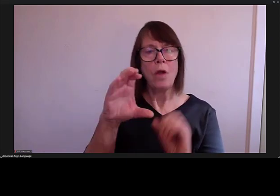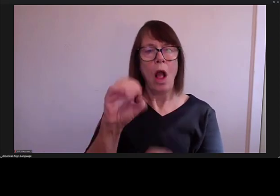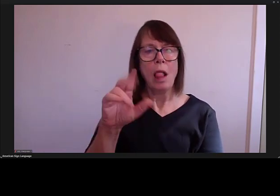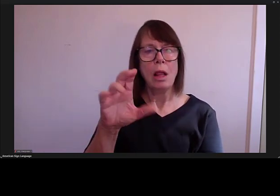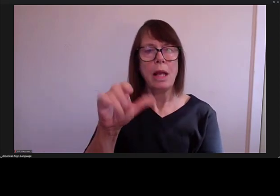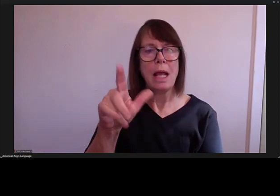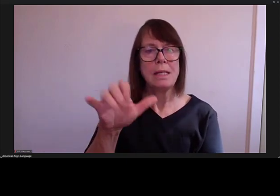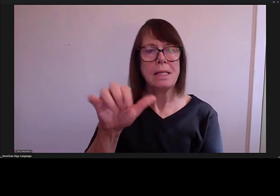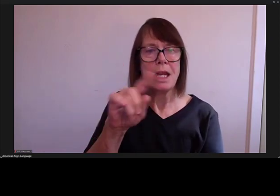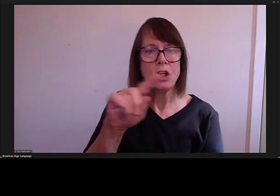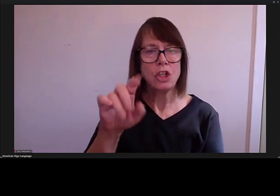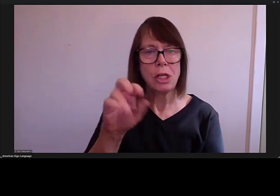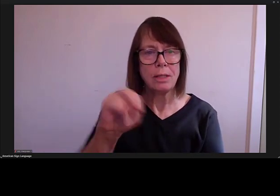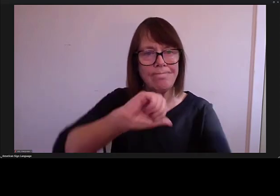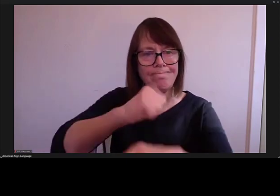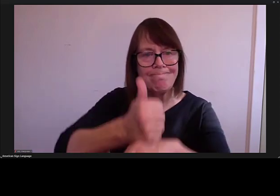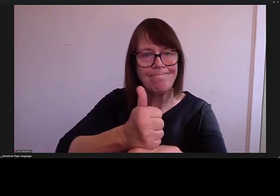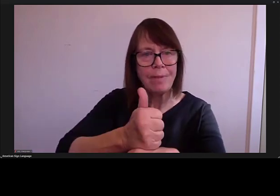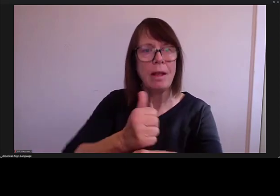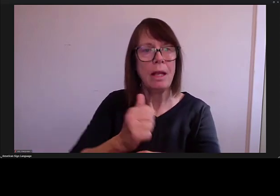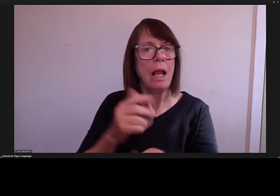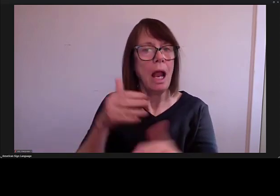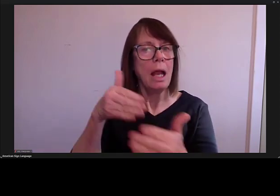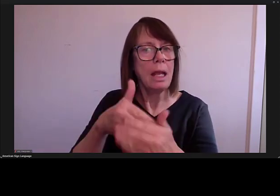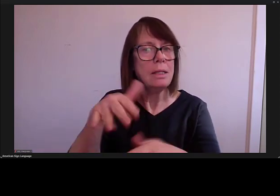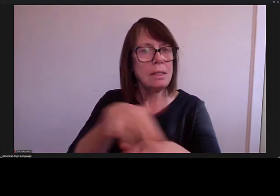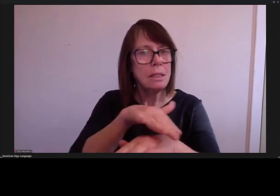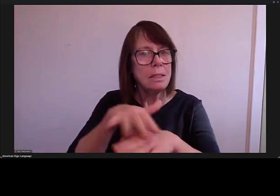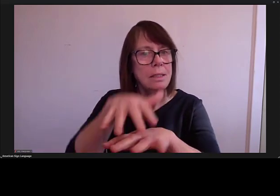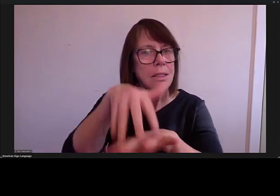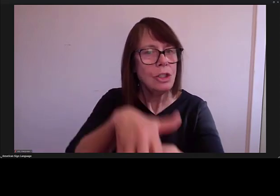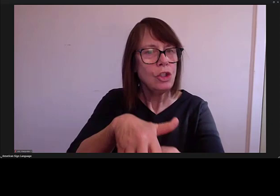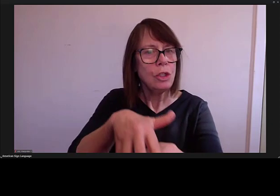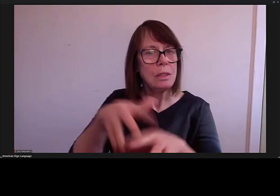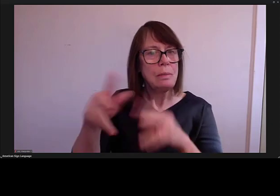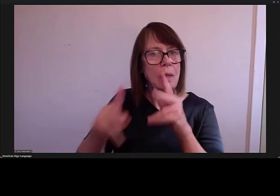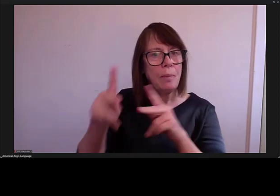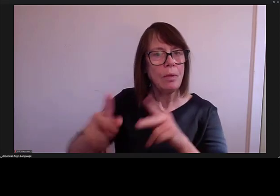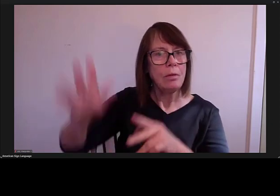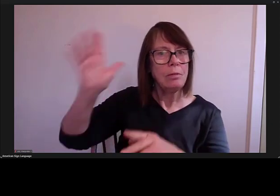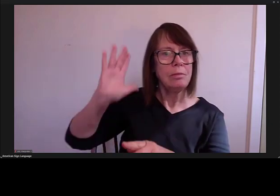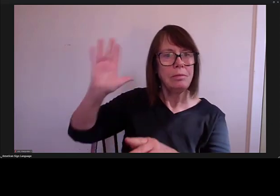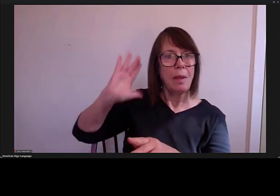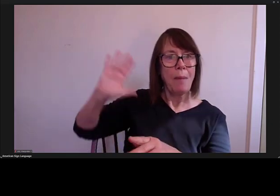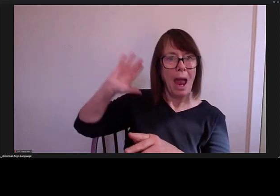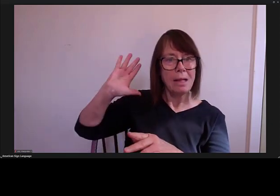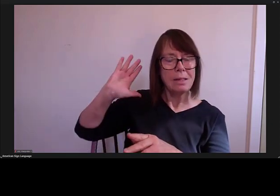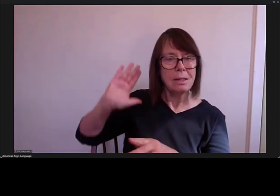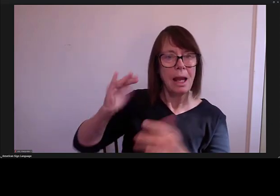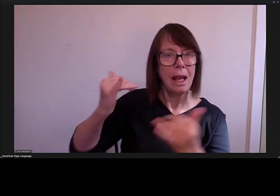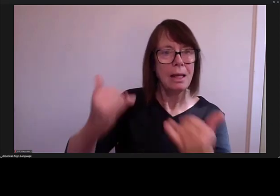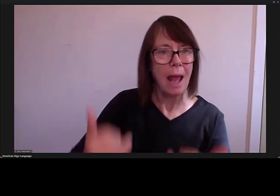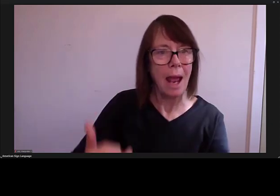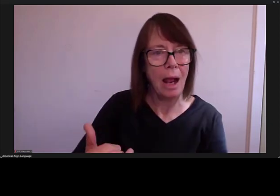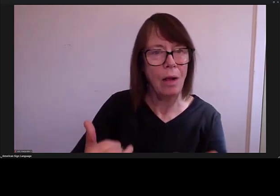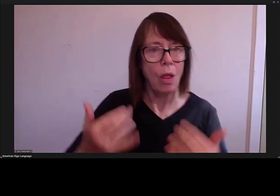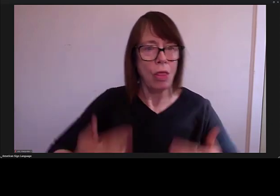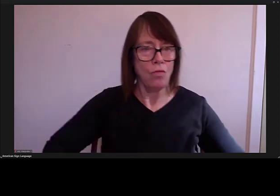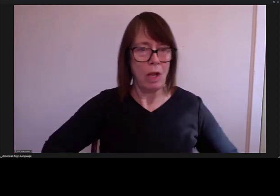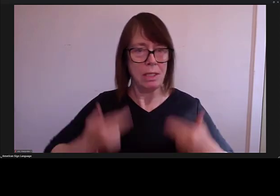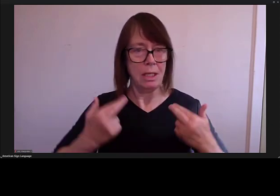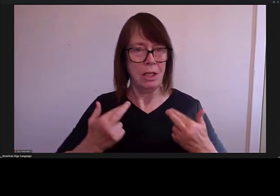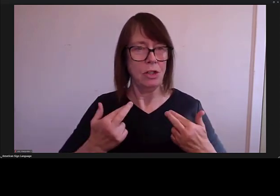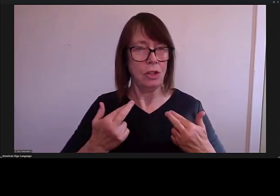in violence against Indigenous peoples. And this includes consideration of the legacy of the residential schooling system,